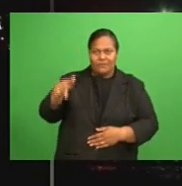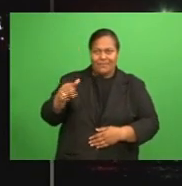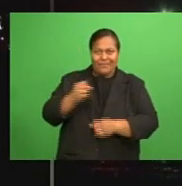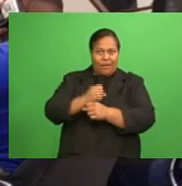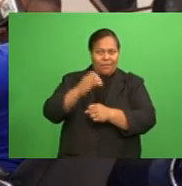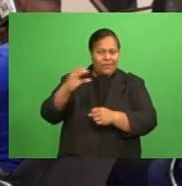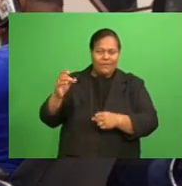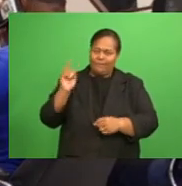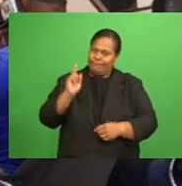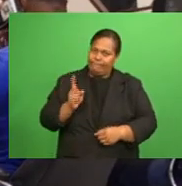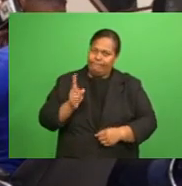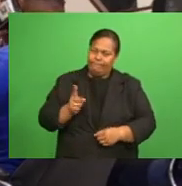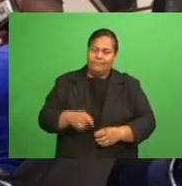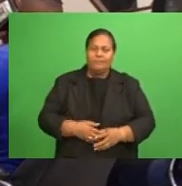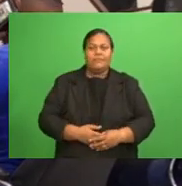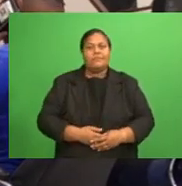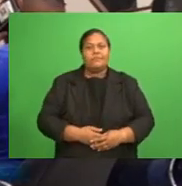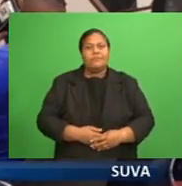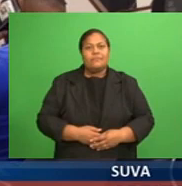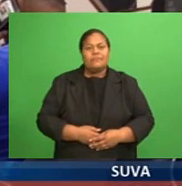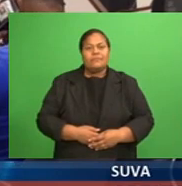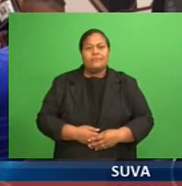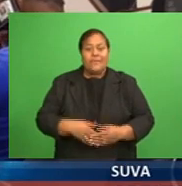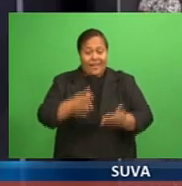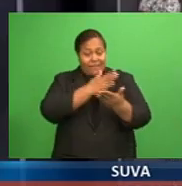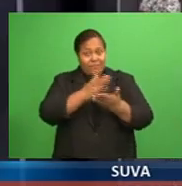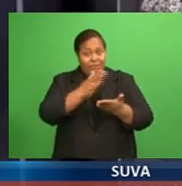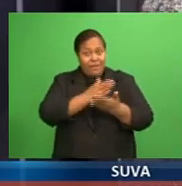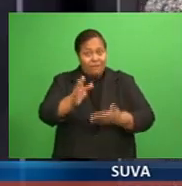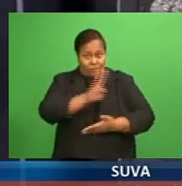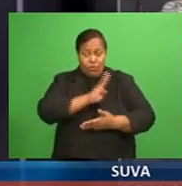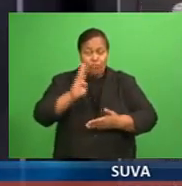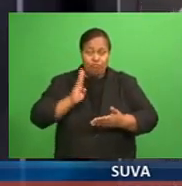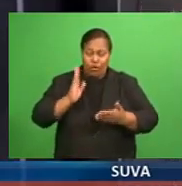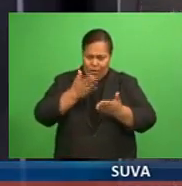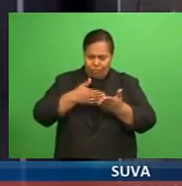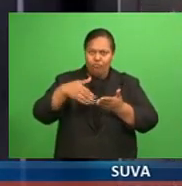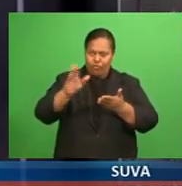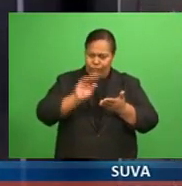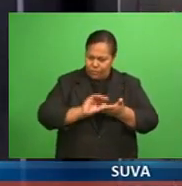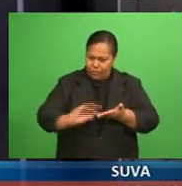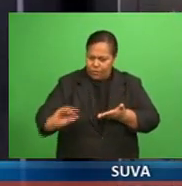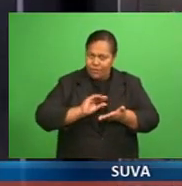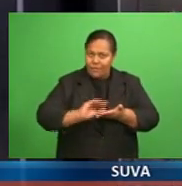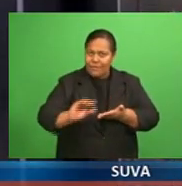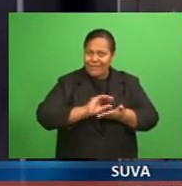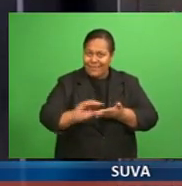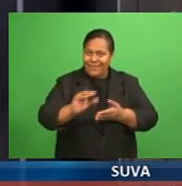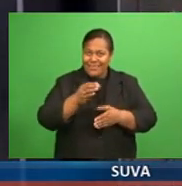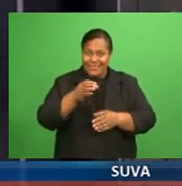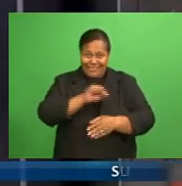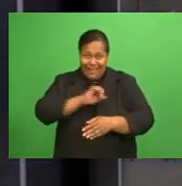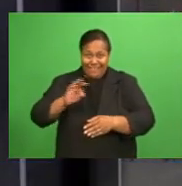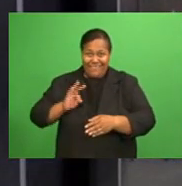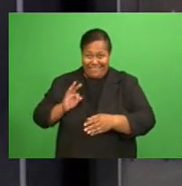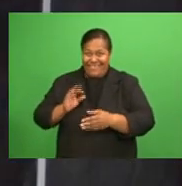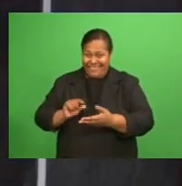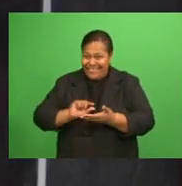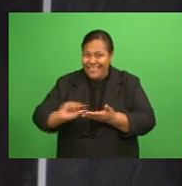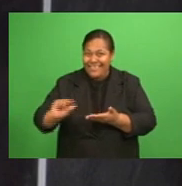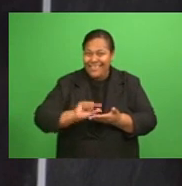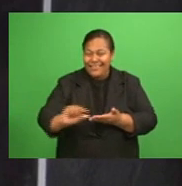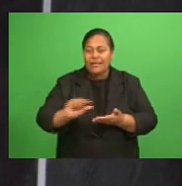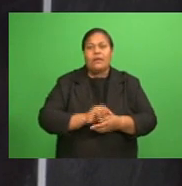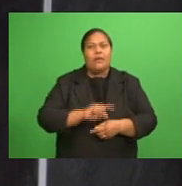situation. While the FNPF board has approved a relief package for employers affected by the pandemic, it warns